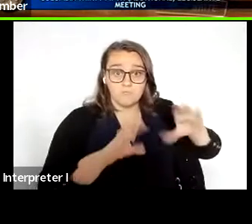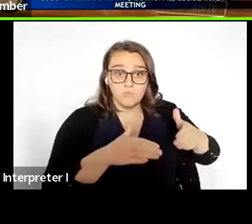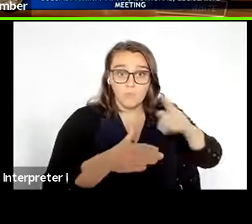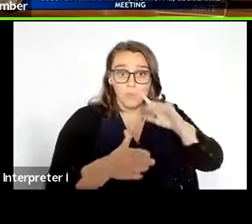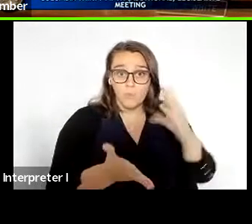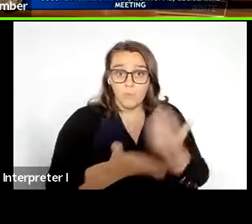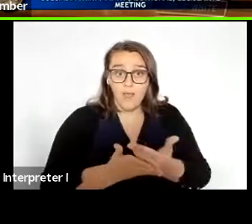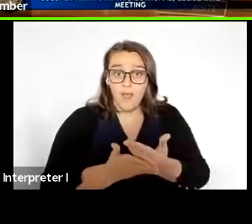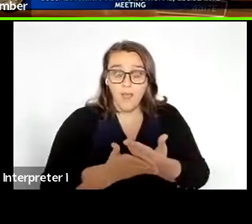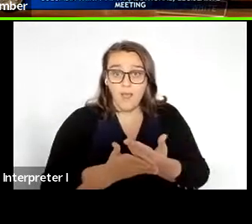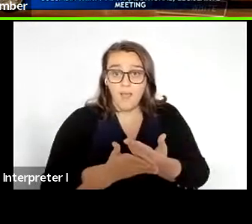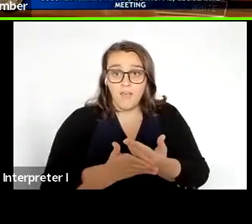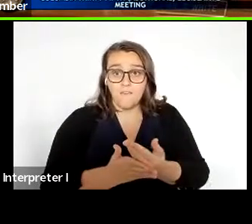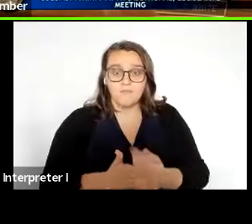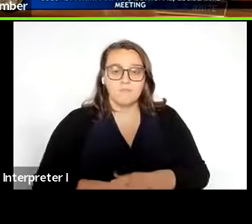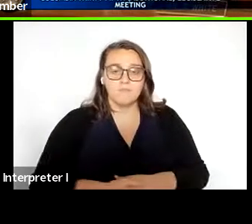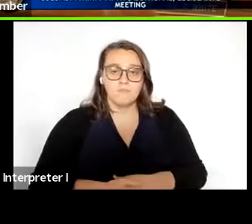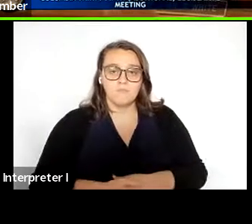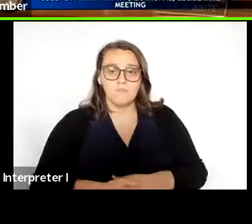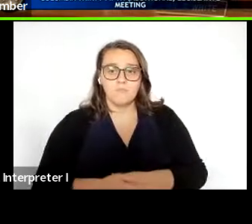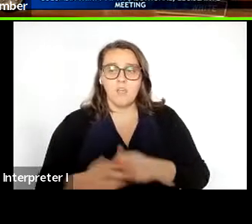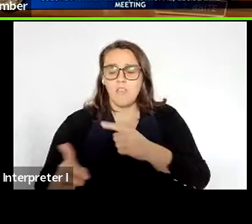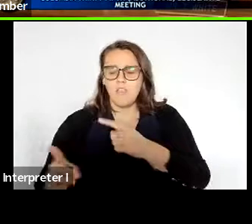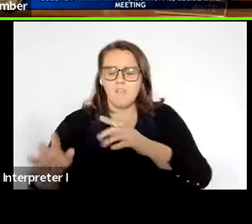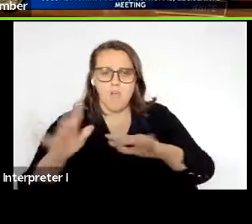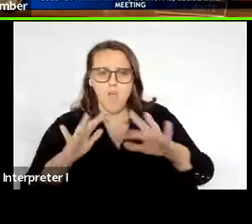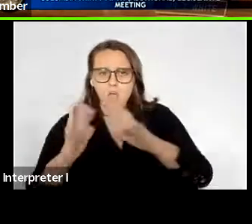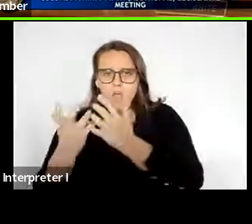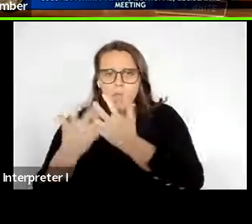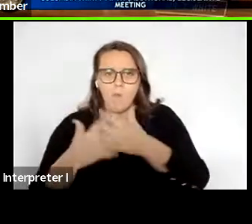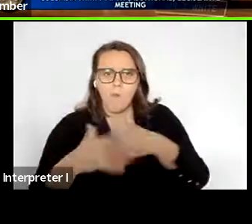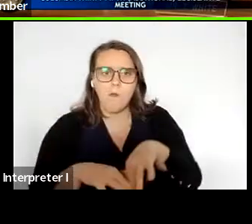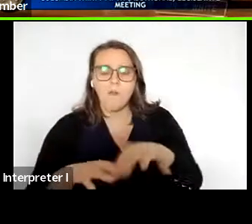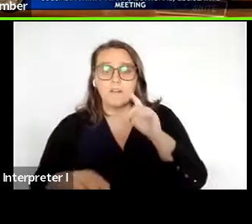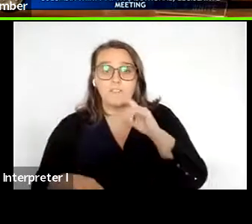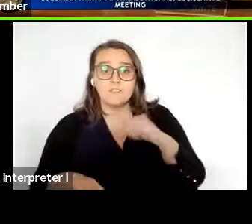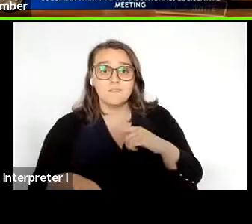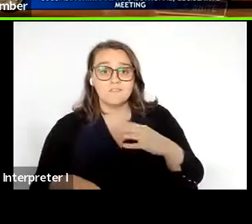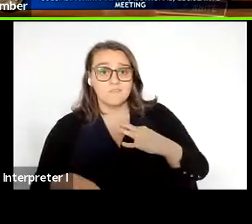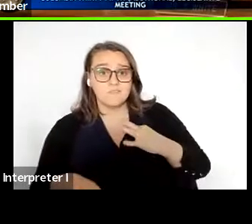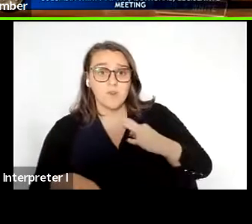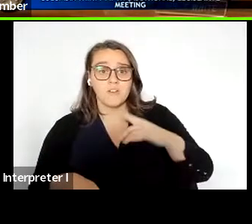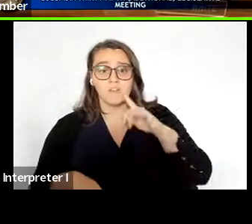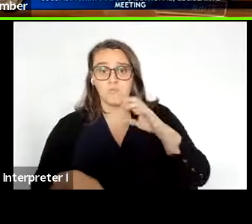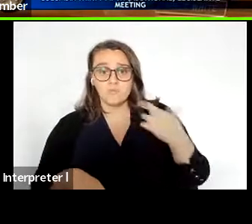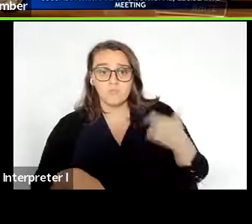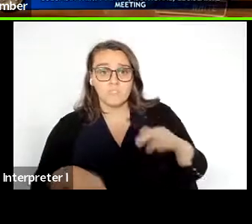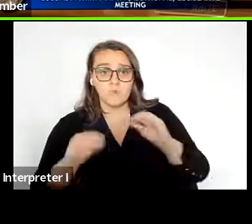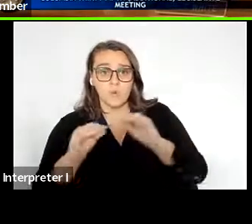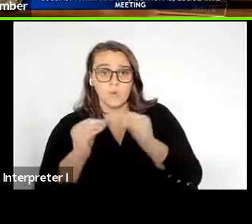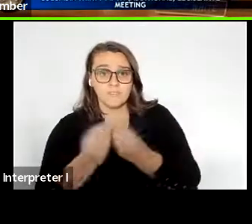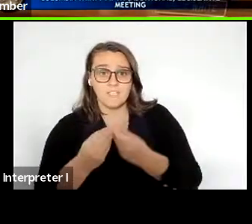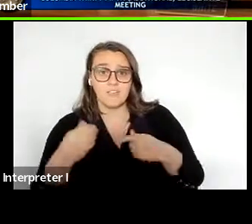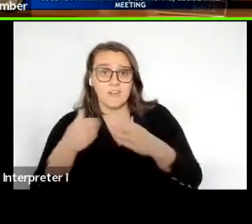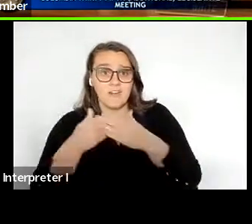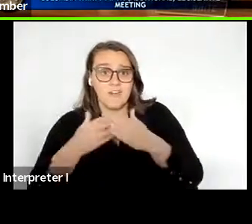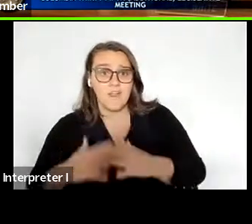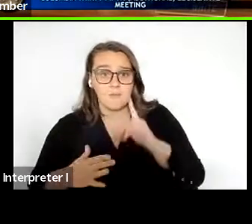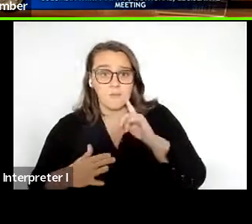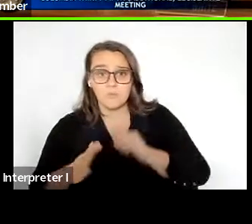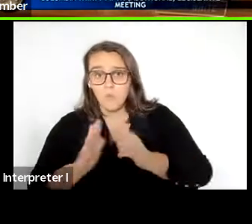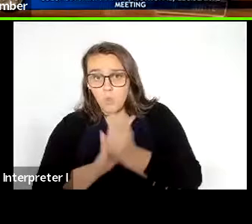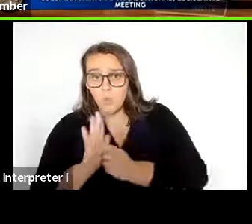folks will be arriving. They have scrapped together resources, volunteers, lawyers, religious organizations, and neighbors to try